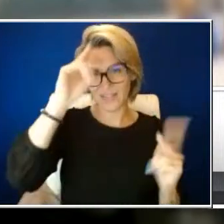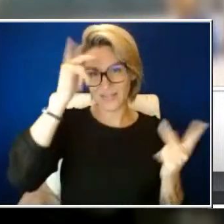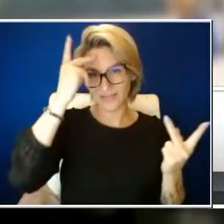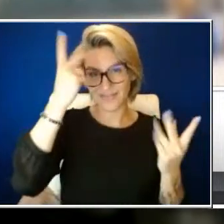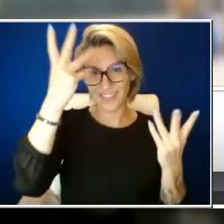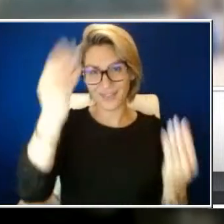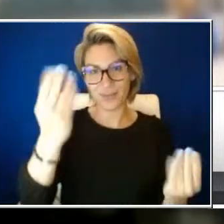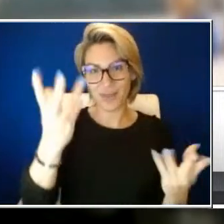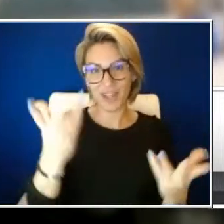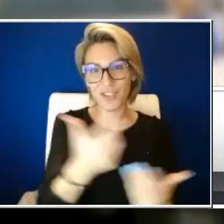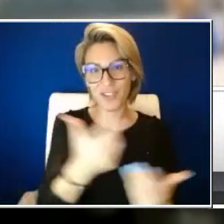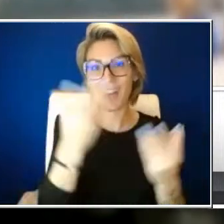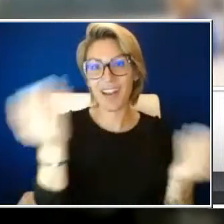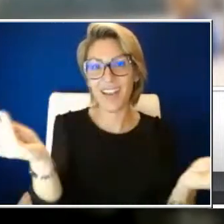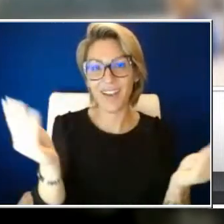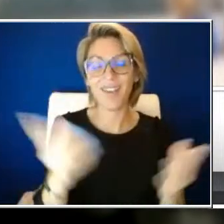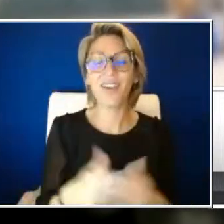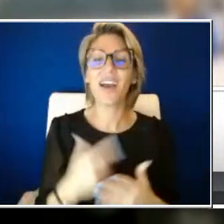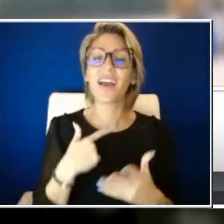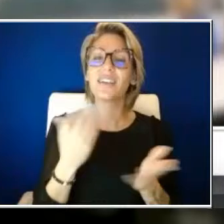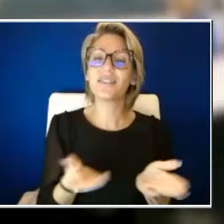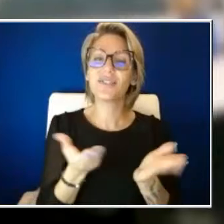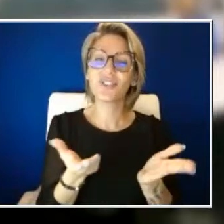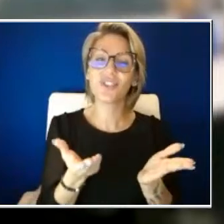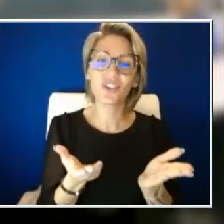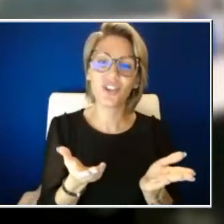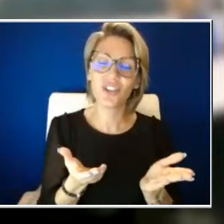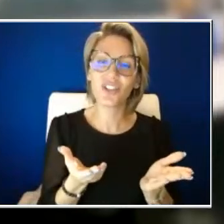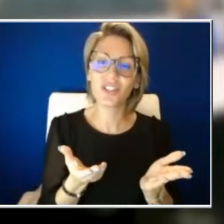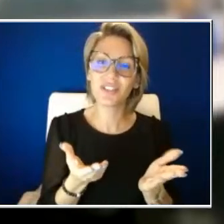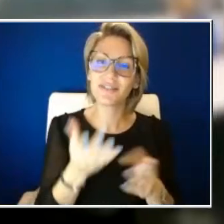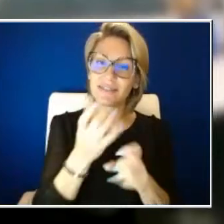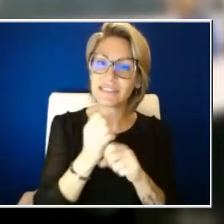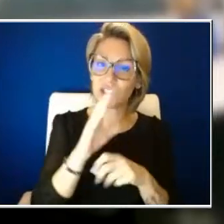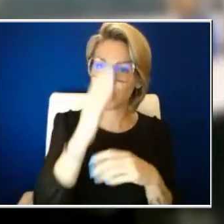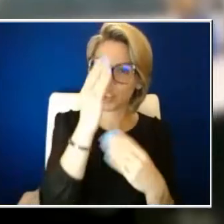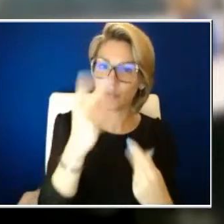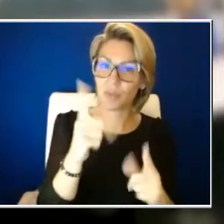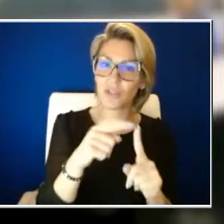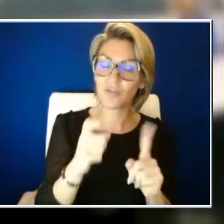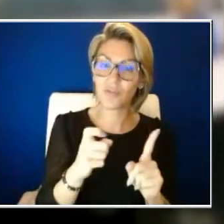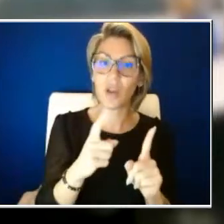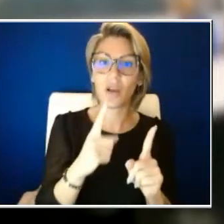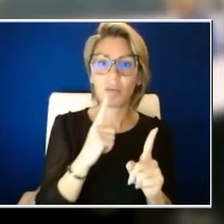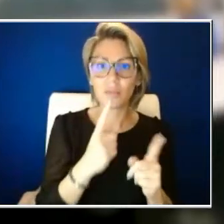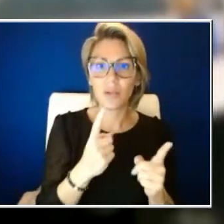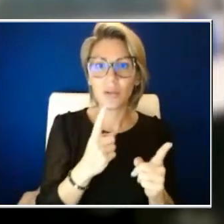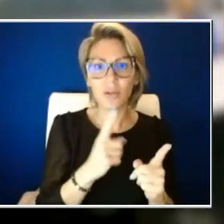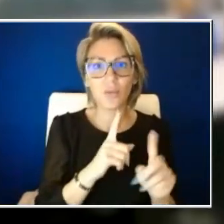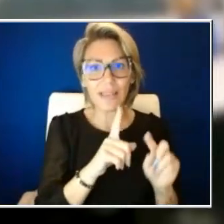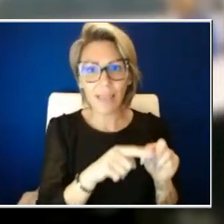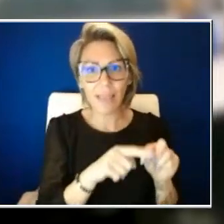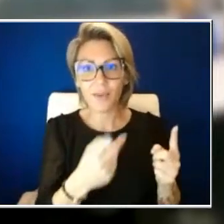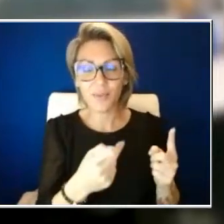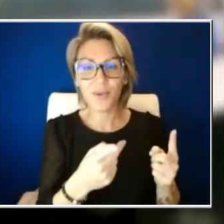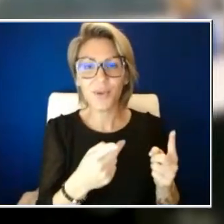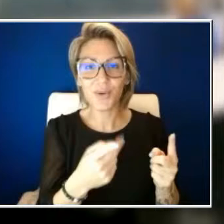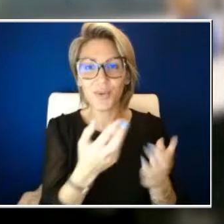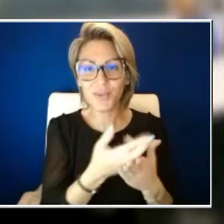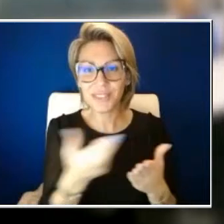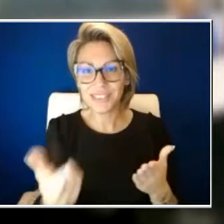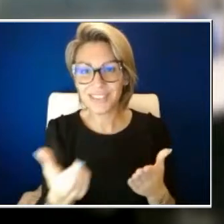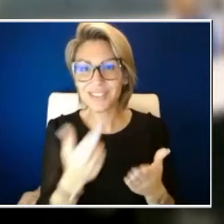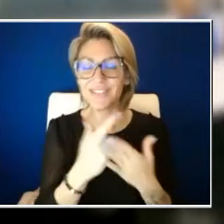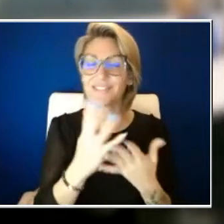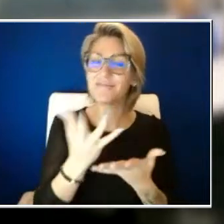out there. I would encourage you to get the information from reliable, reputable sources. Talk to your healthcare